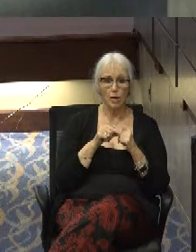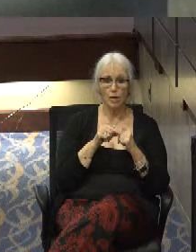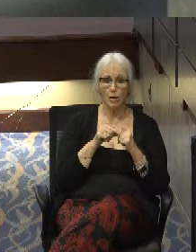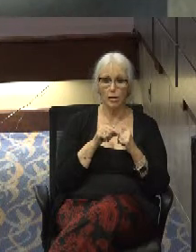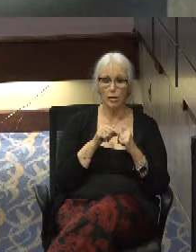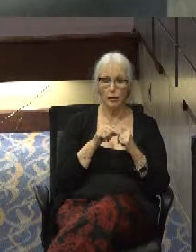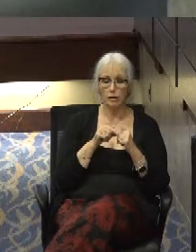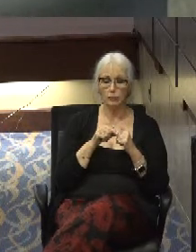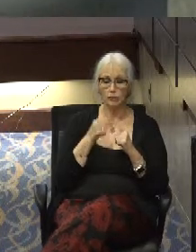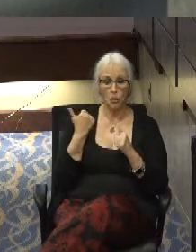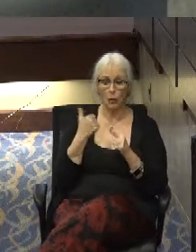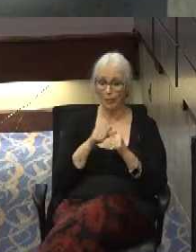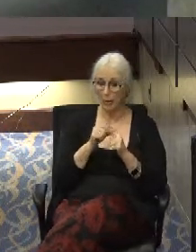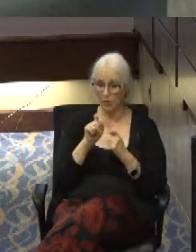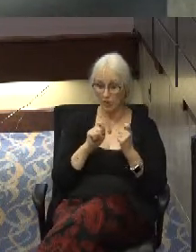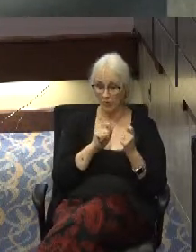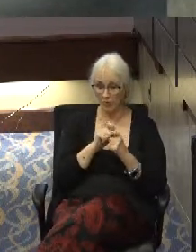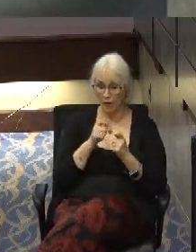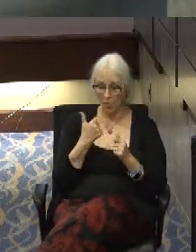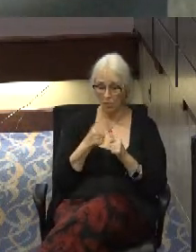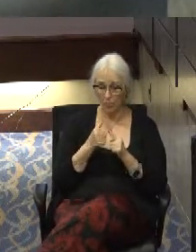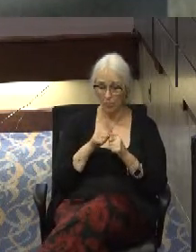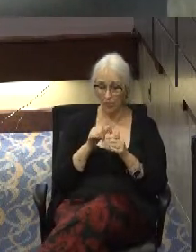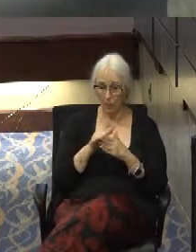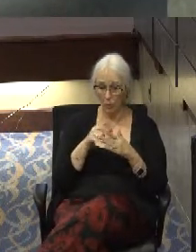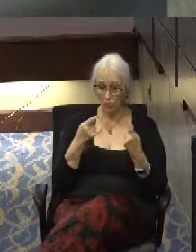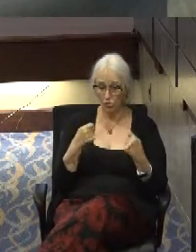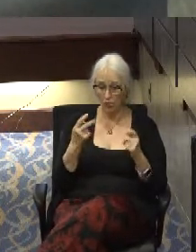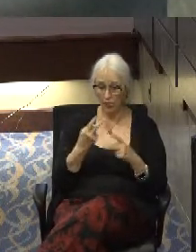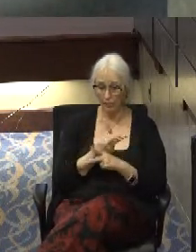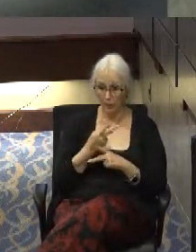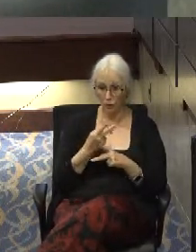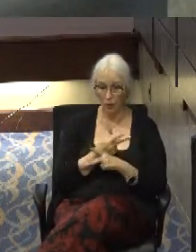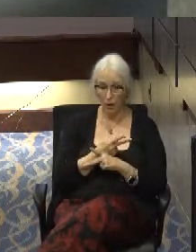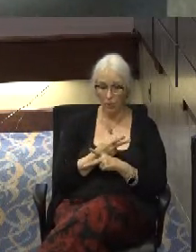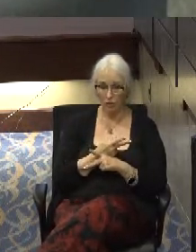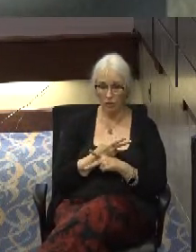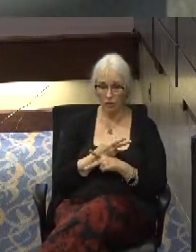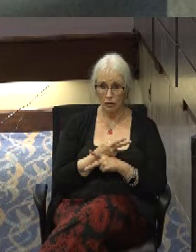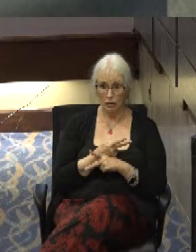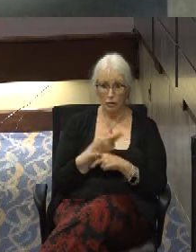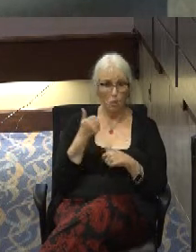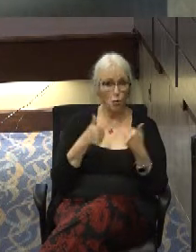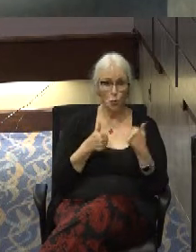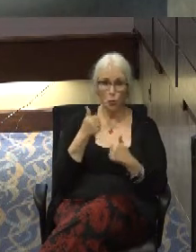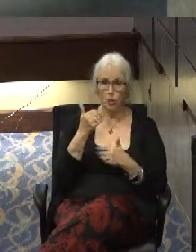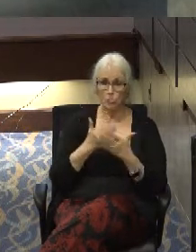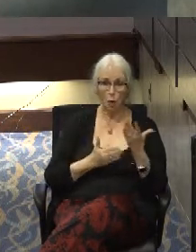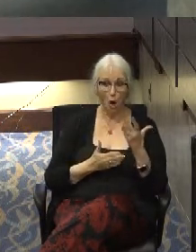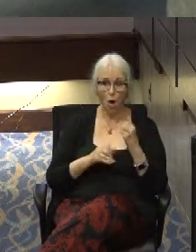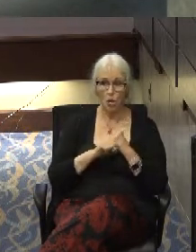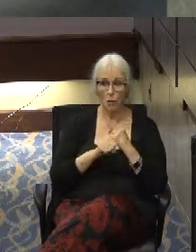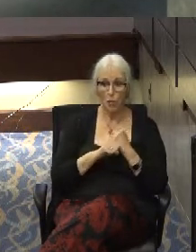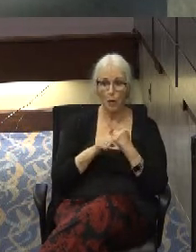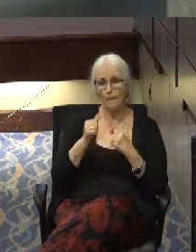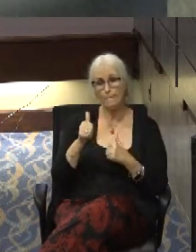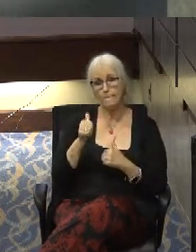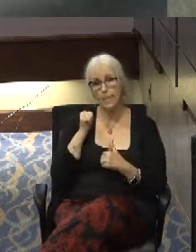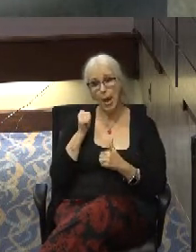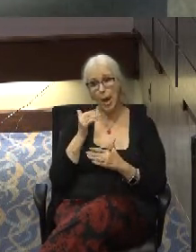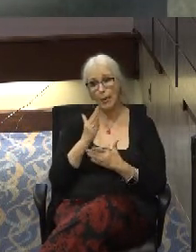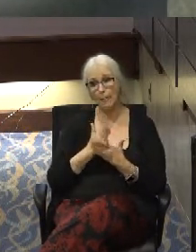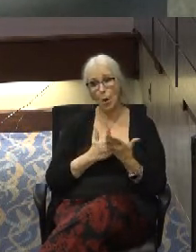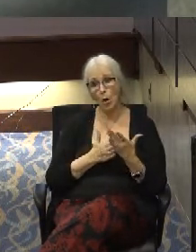remember specifically, but my recollection was just trying to figure out which part was going to be commercial and if the back part would